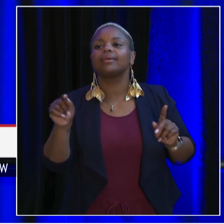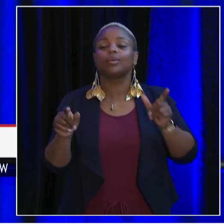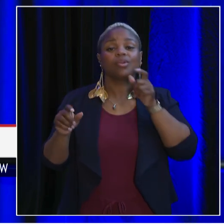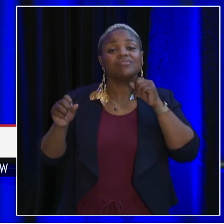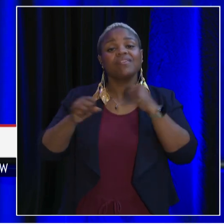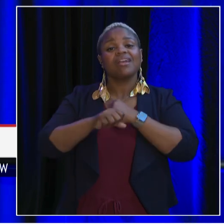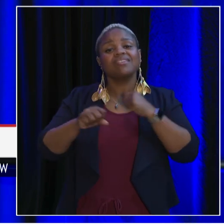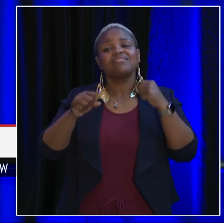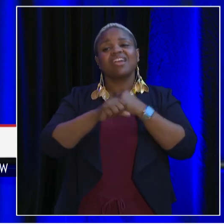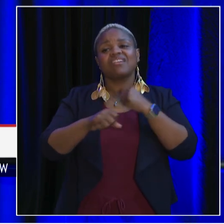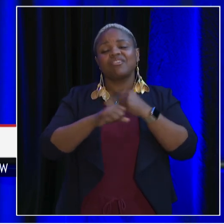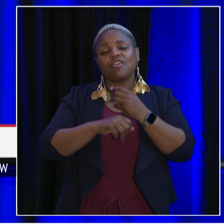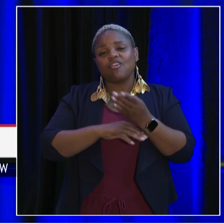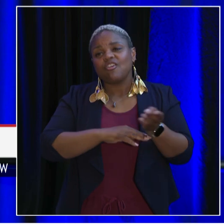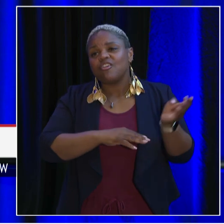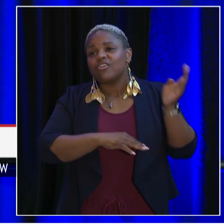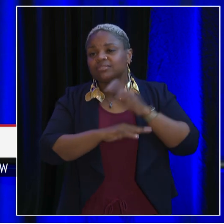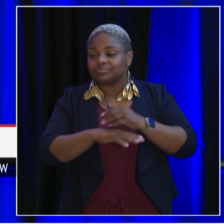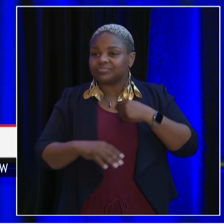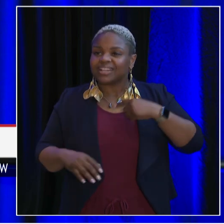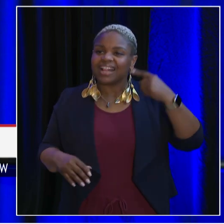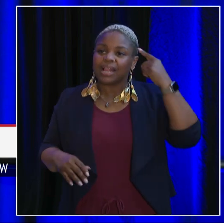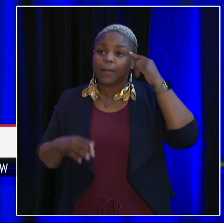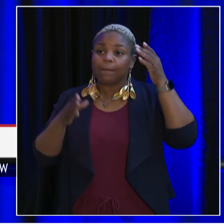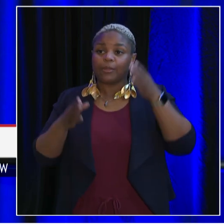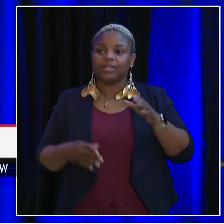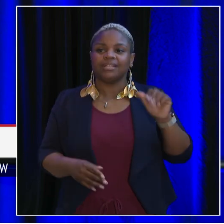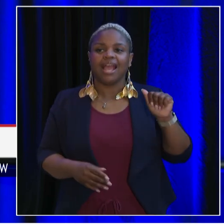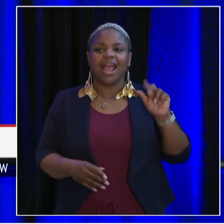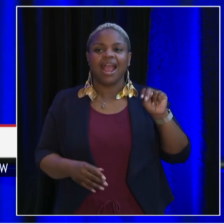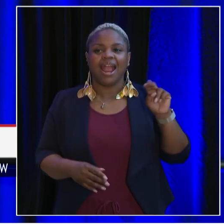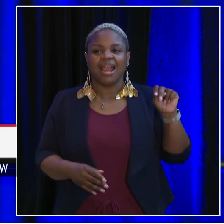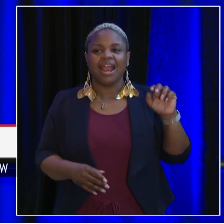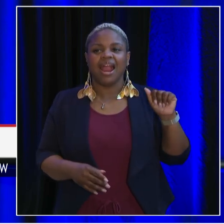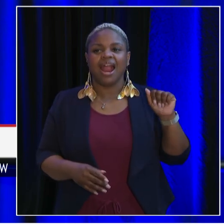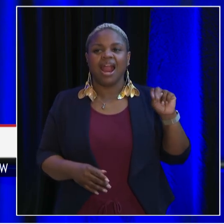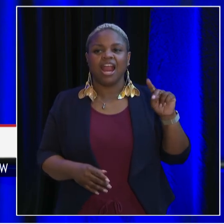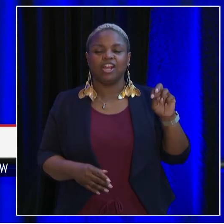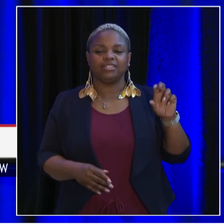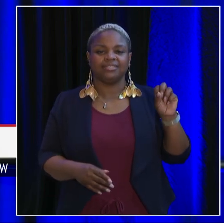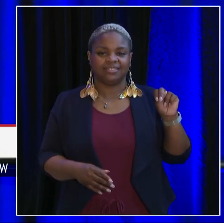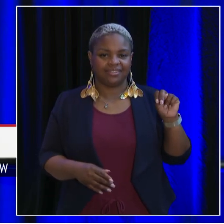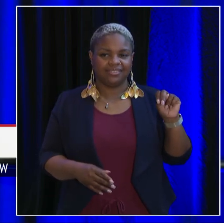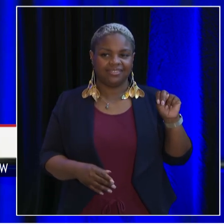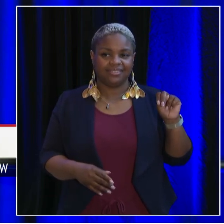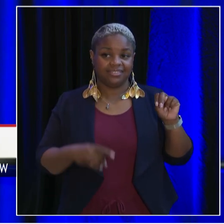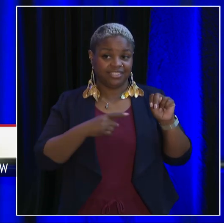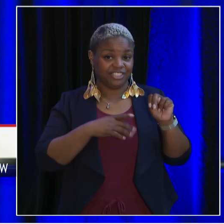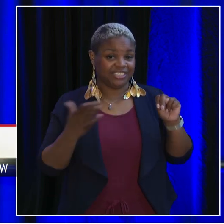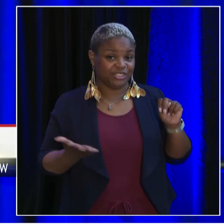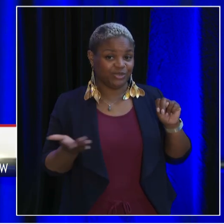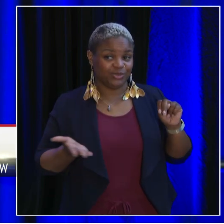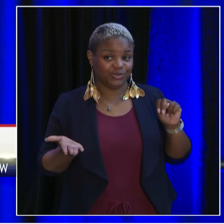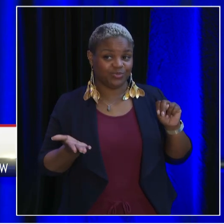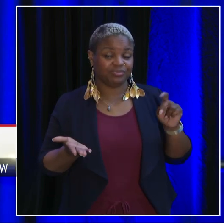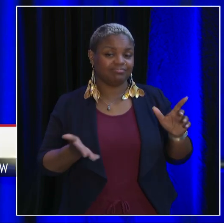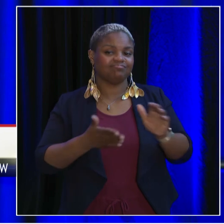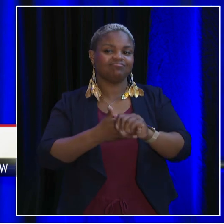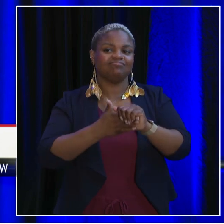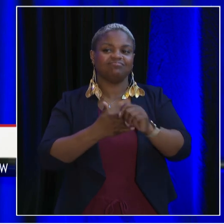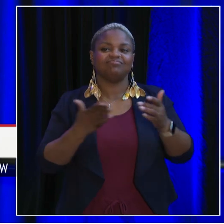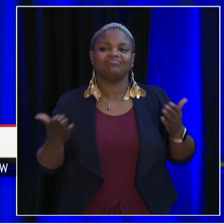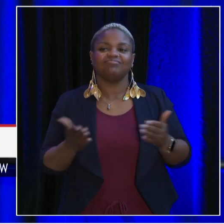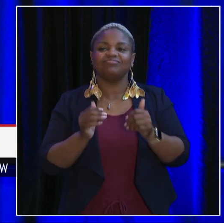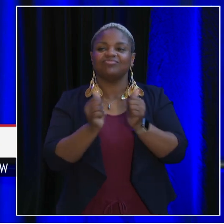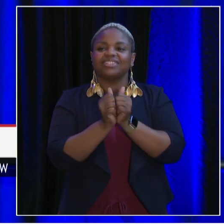think of Ann Anderson, who I know is in the House. She is a leader in the League of Women Voters of the District of Columbia, and she has